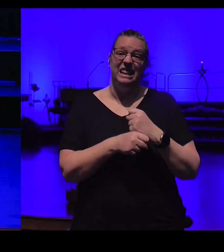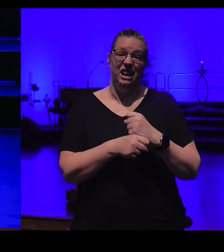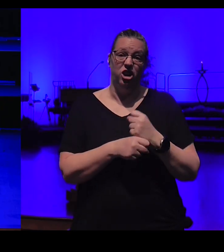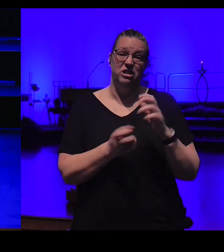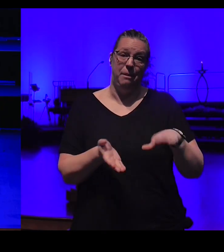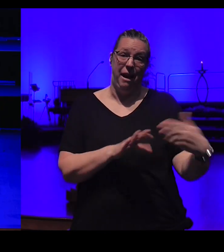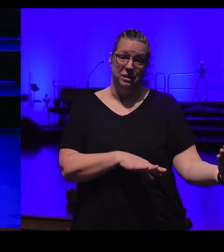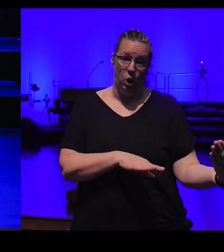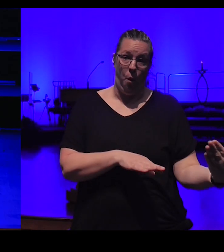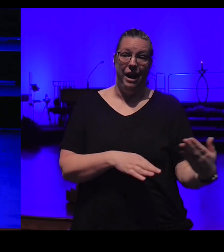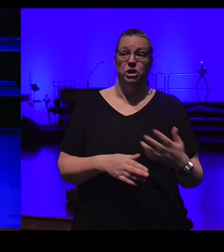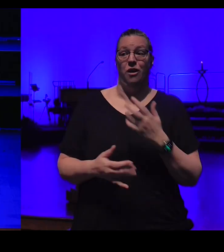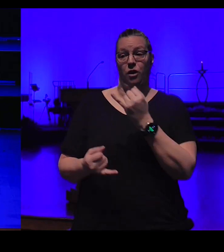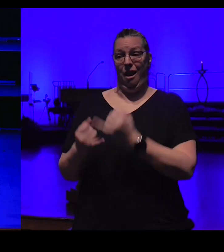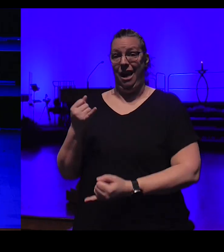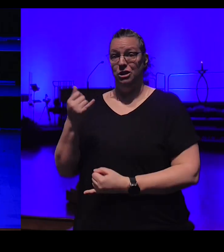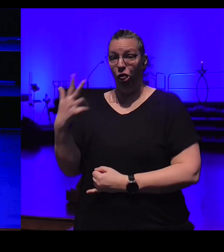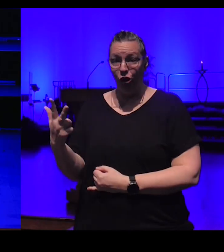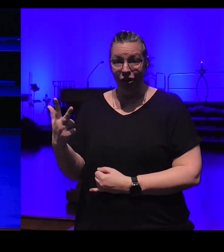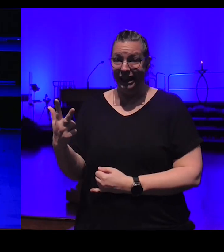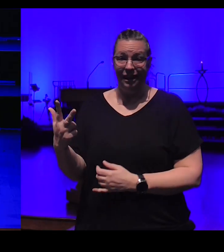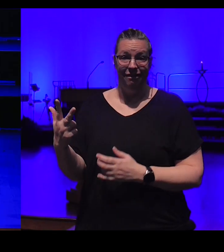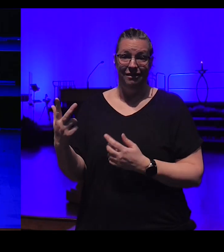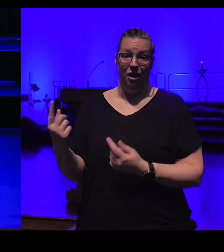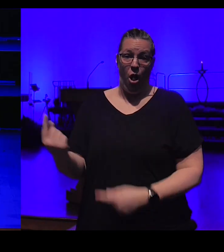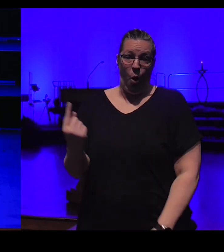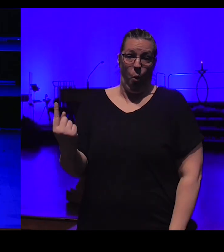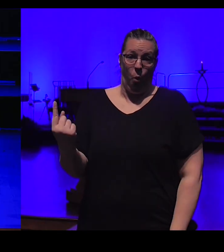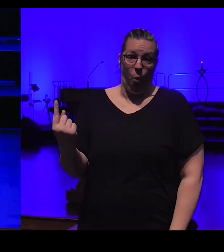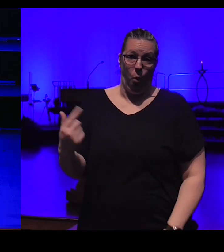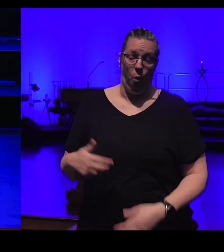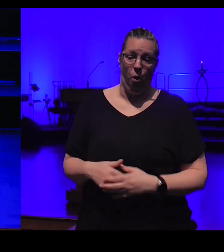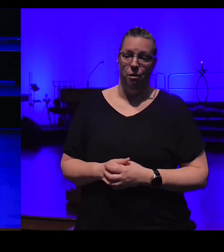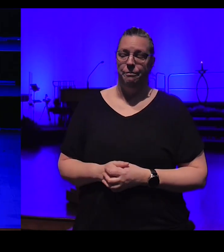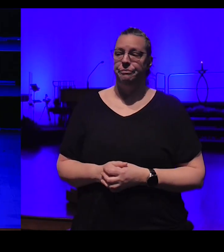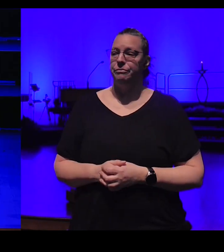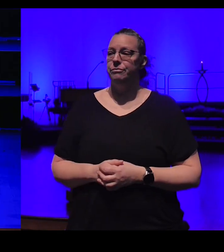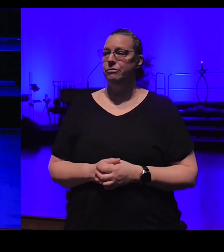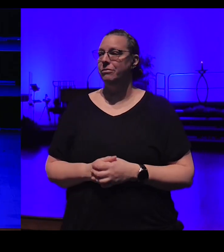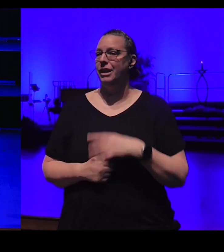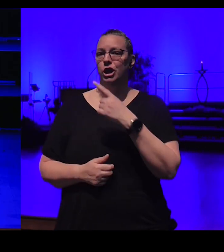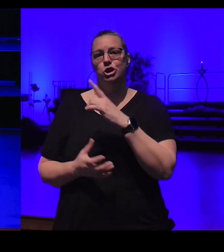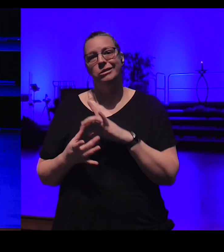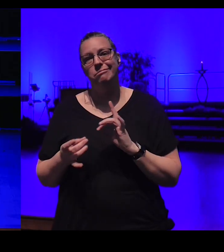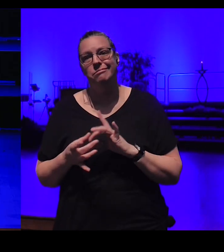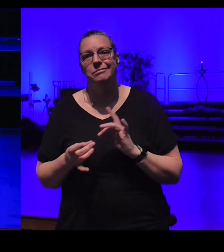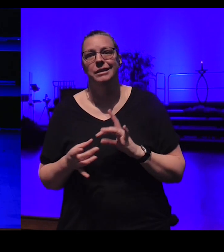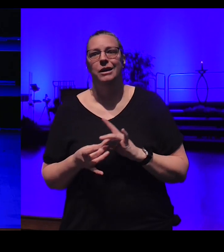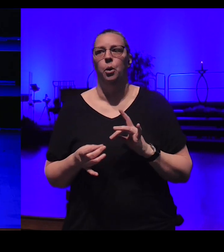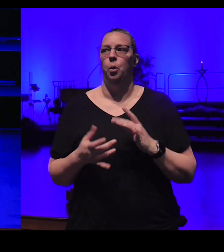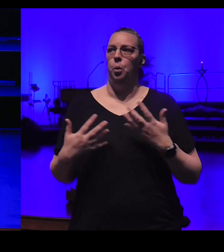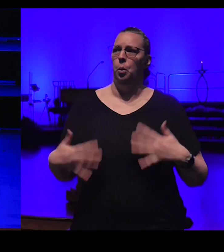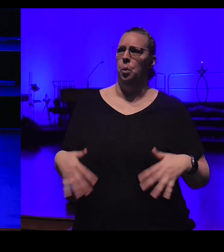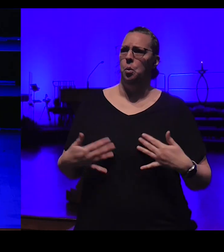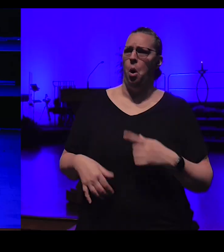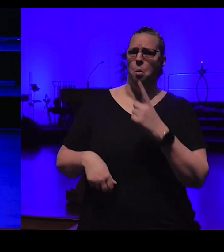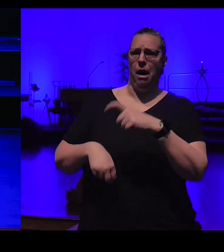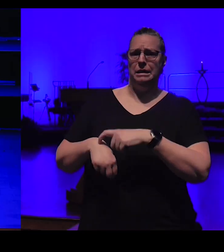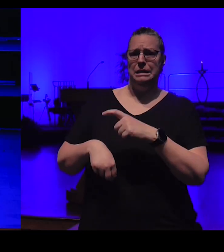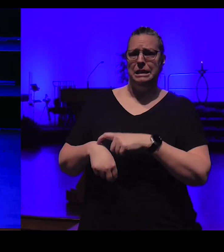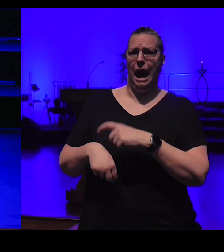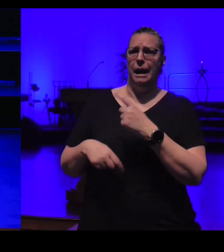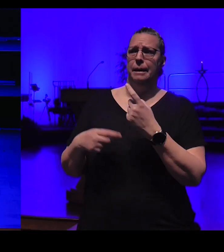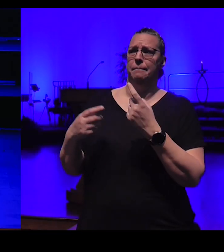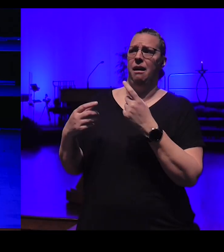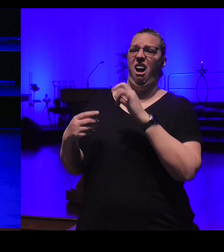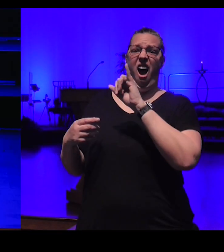years of her time up there, she was absolutely alone. And she talks about how in one time the entire cave got boxed